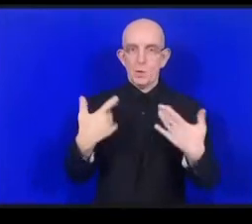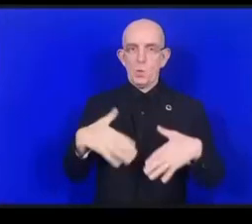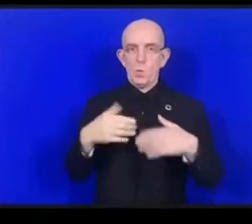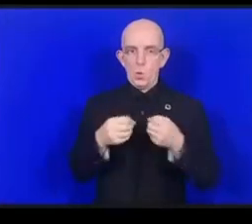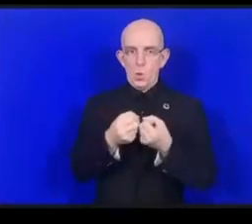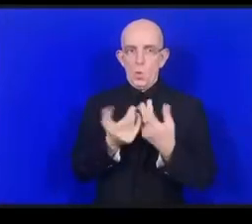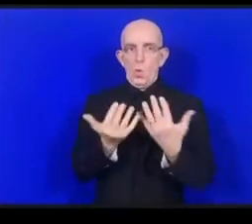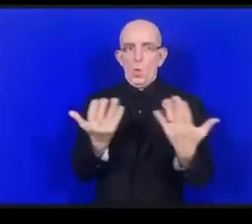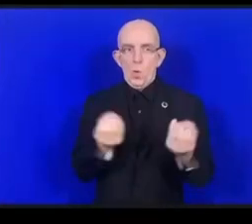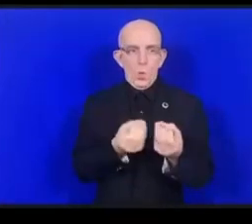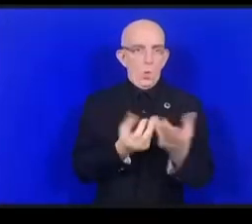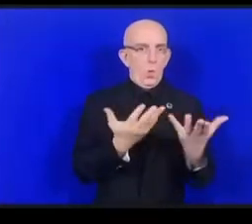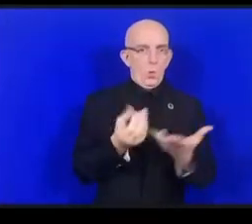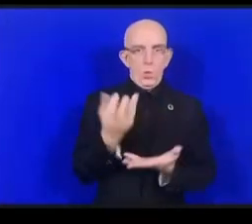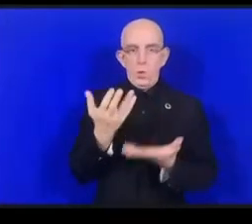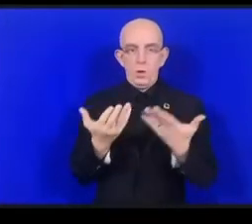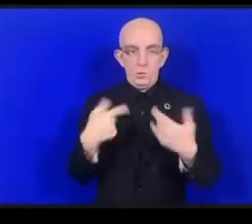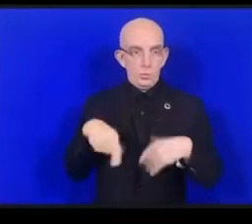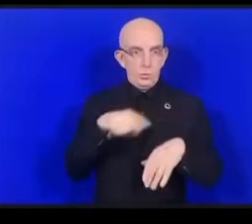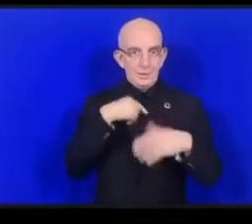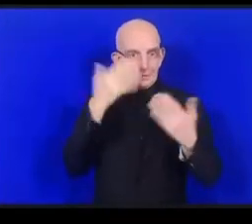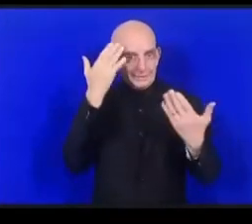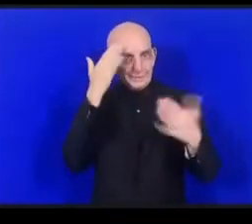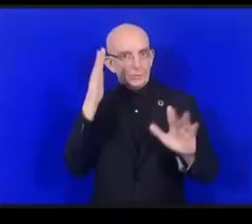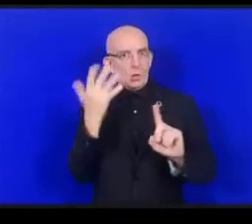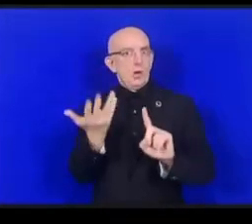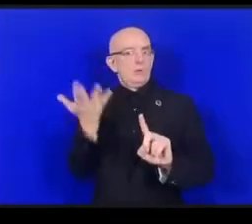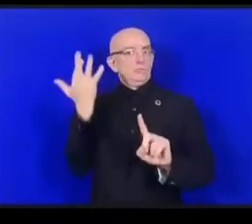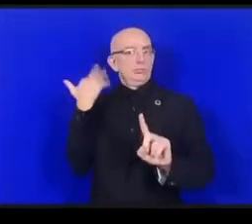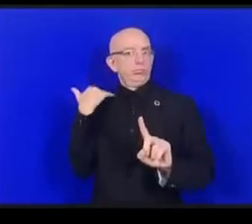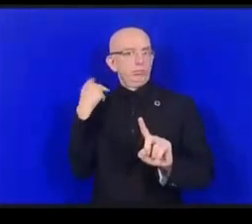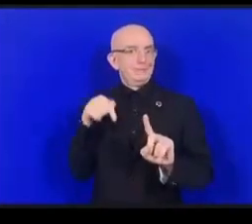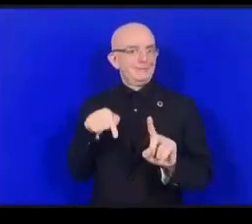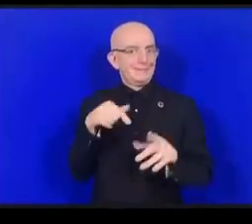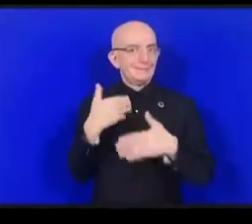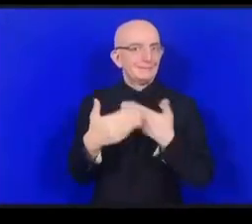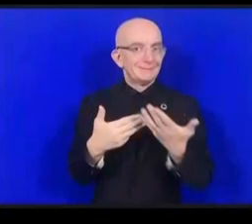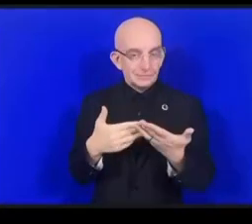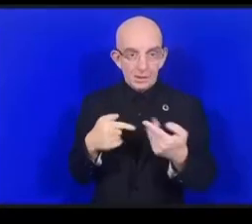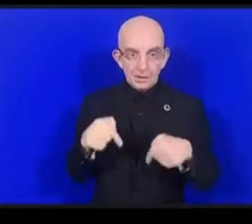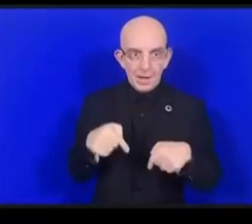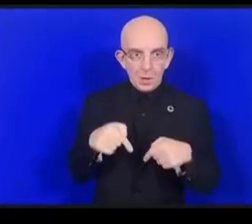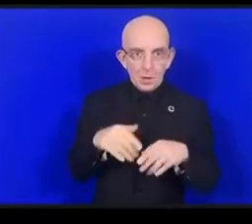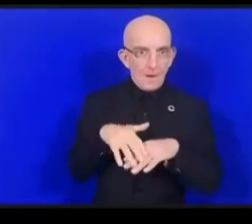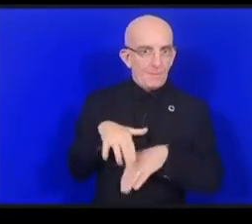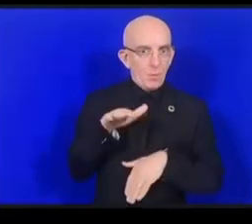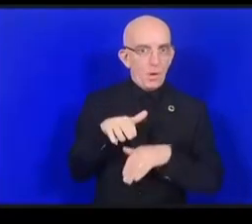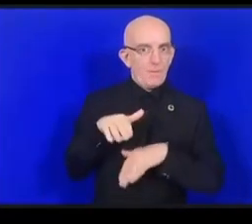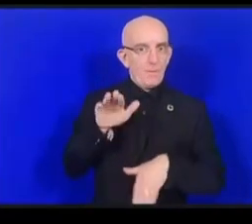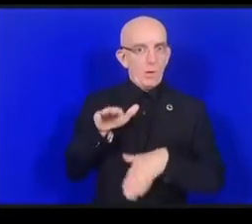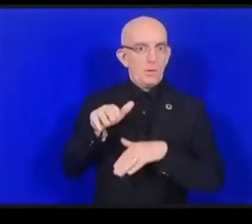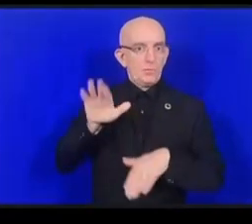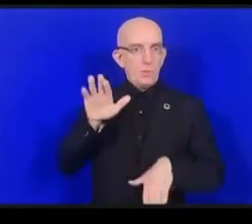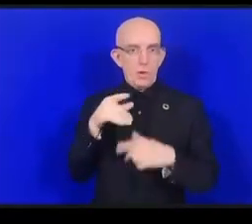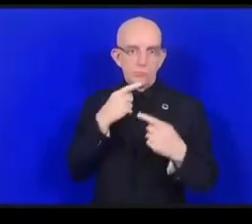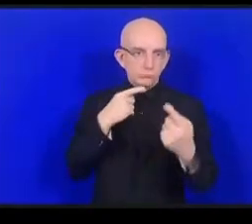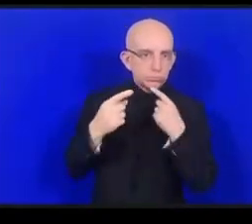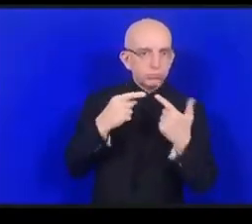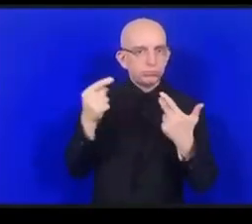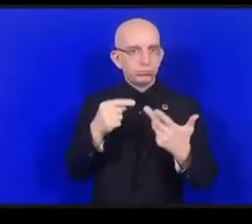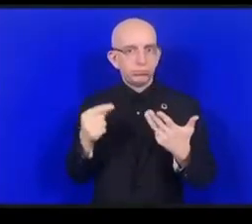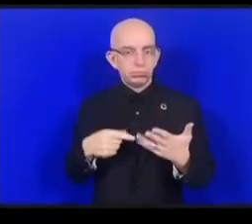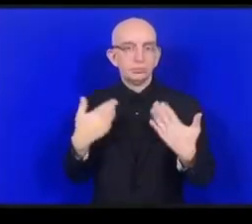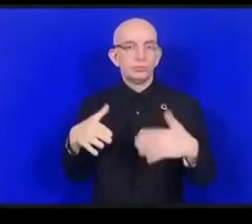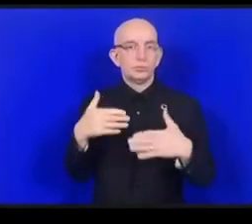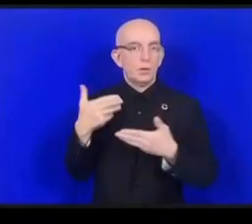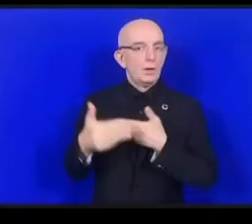days. And eventually we found out that what was really important was how they, the things, were